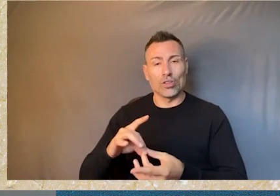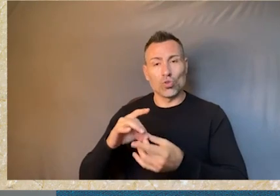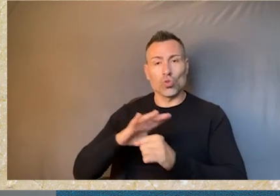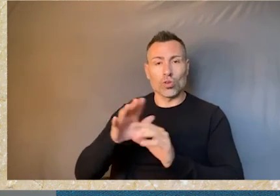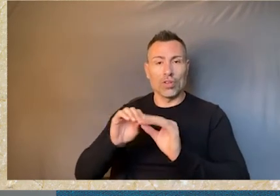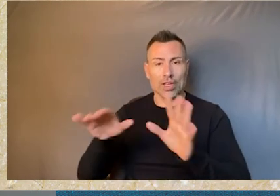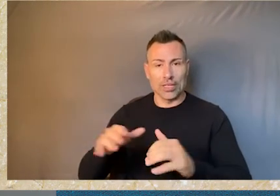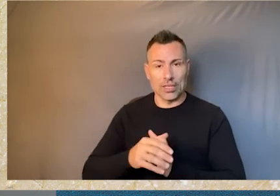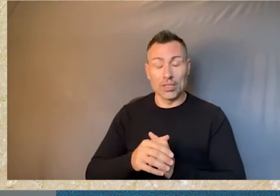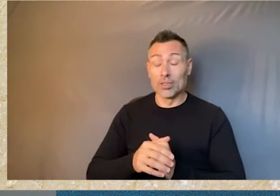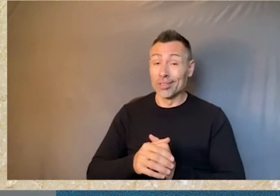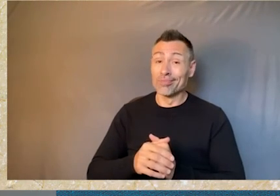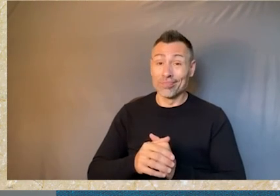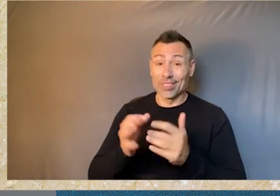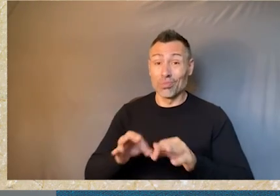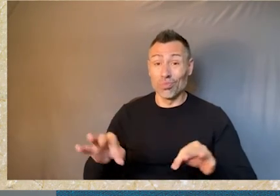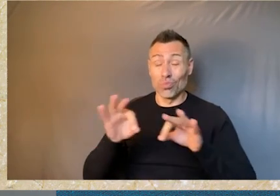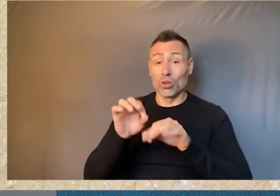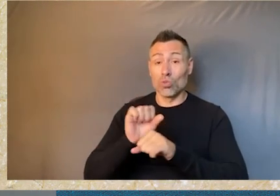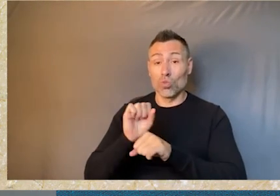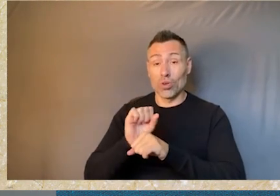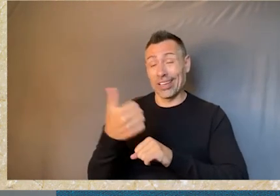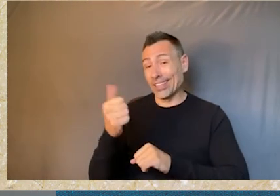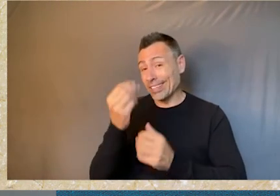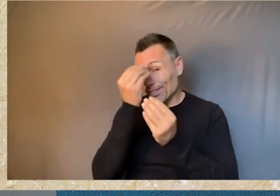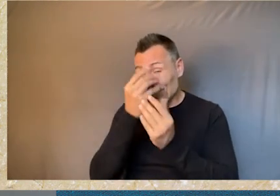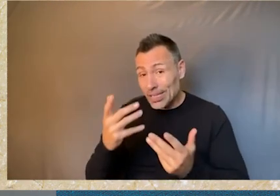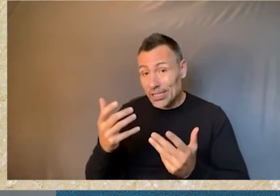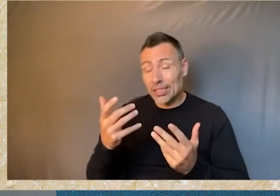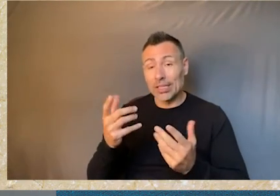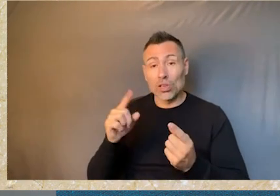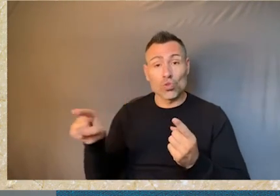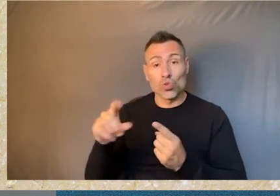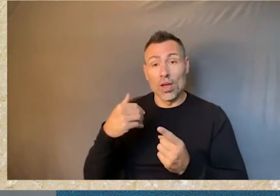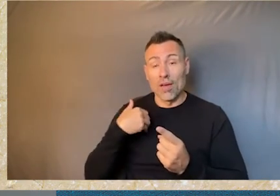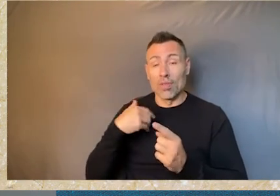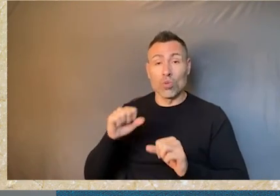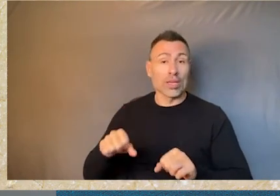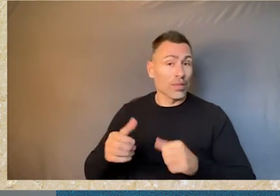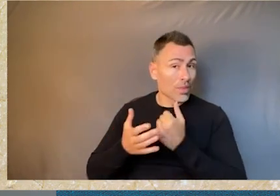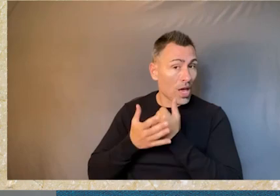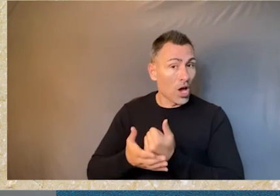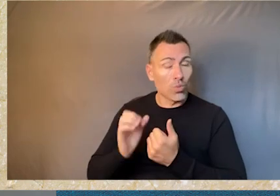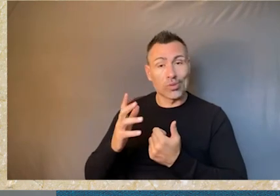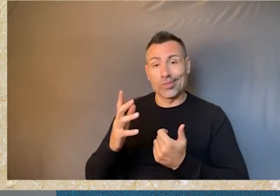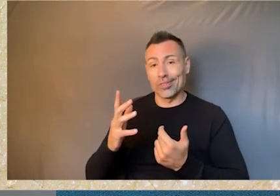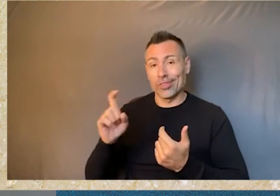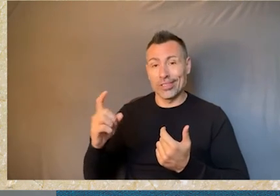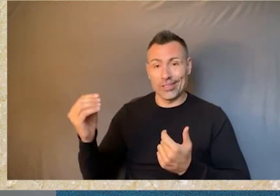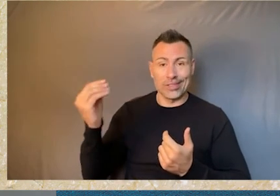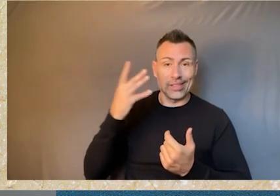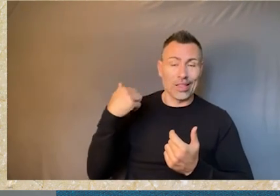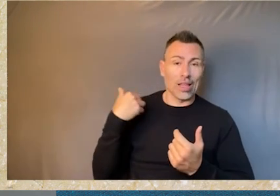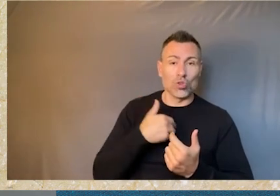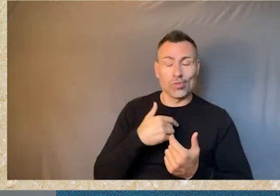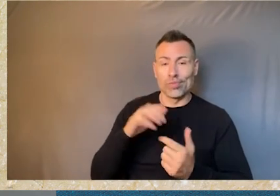it's important work, and any information any of you have that we can help with or bring it to our attention, that's